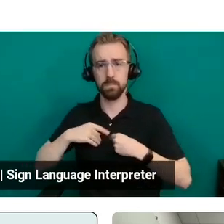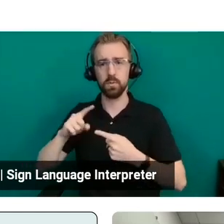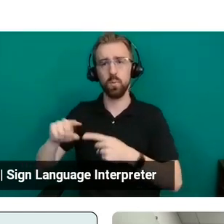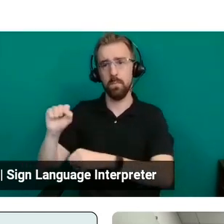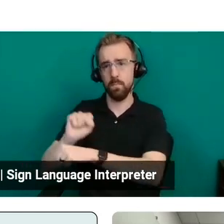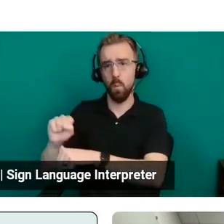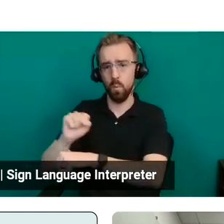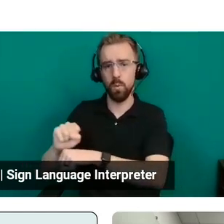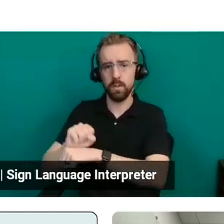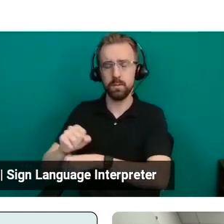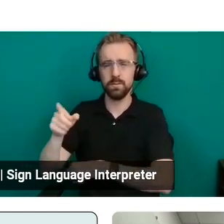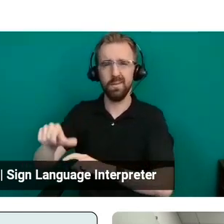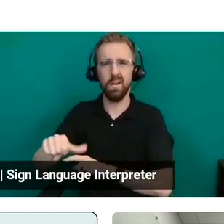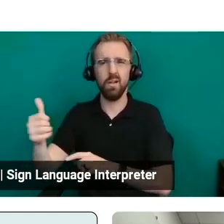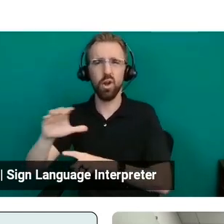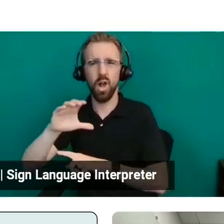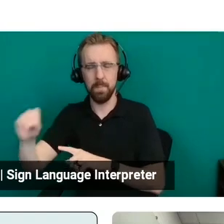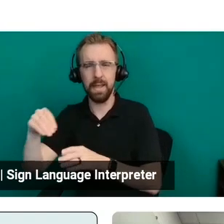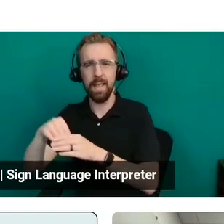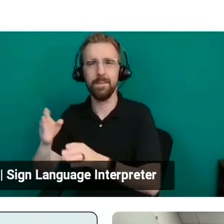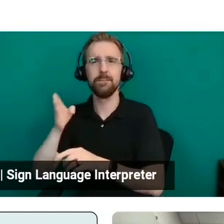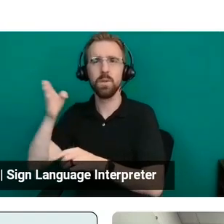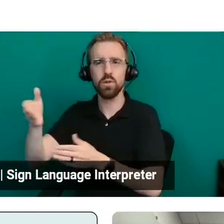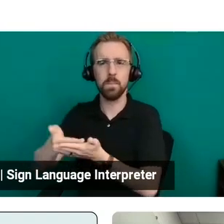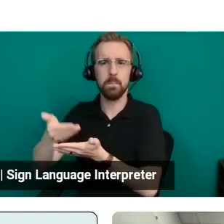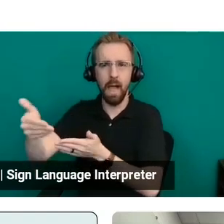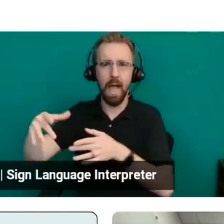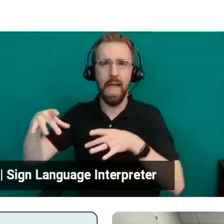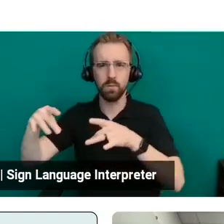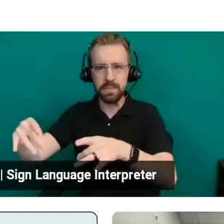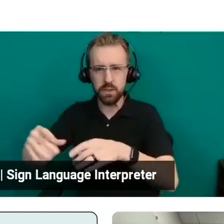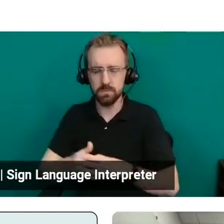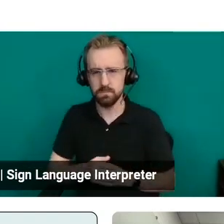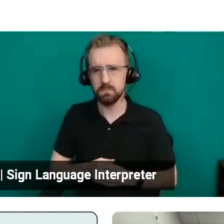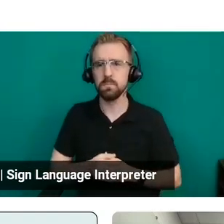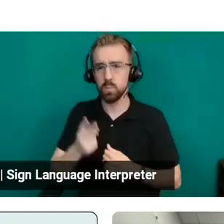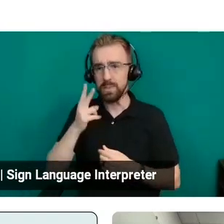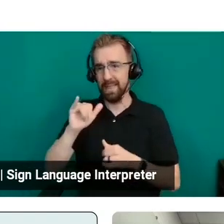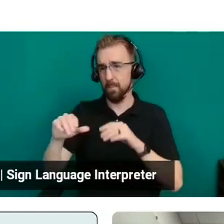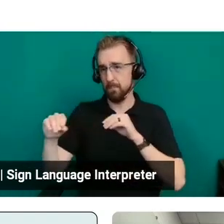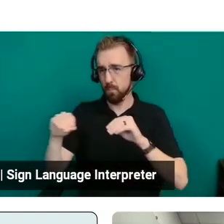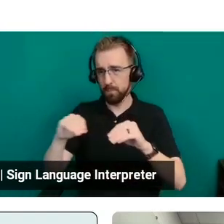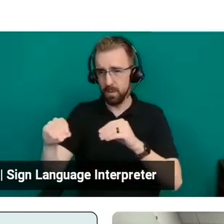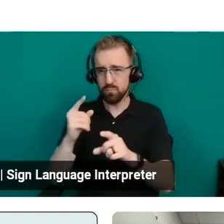to employees at the portfolio companies in the future buyout acquisitions. And so we're seeing this